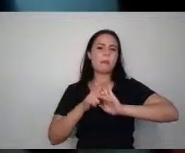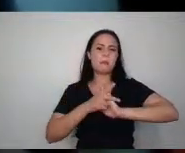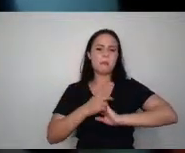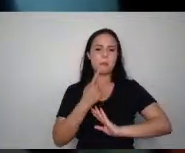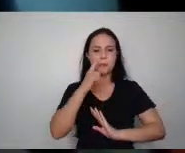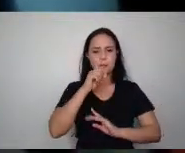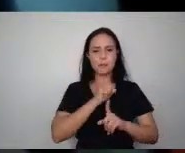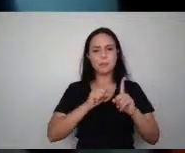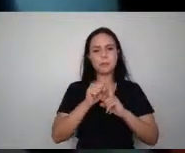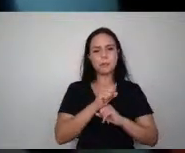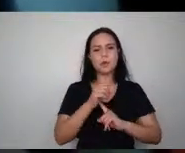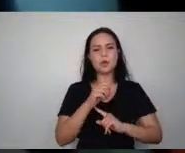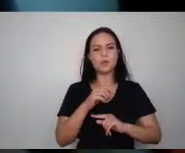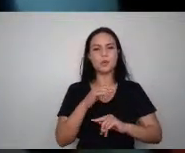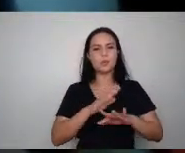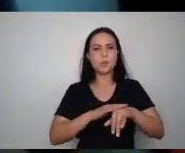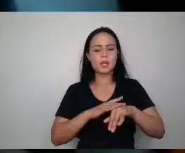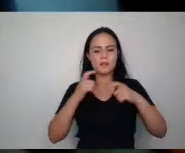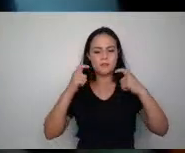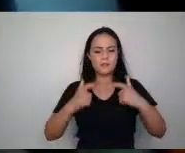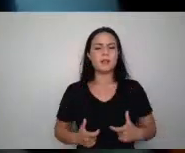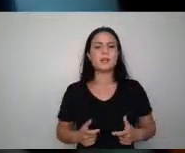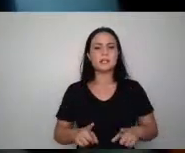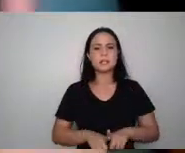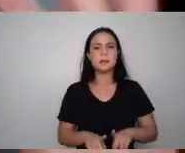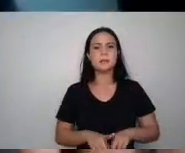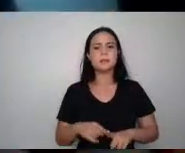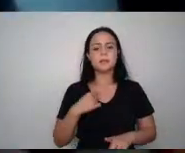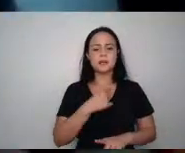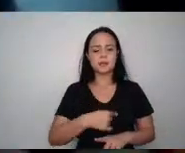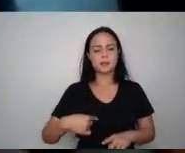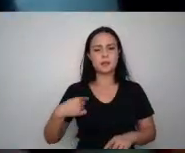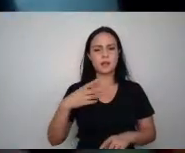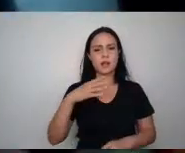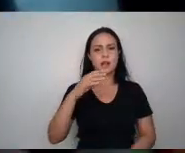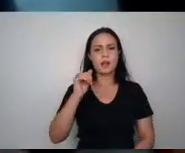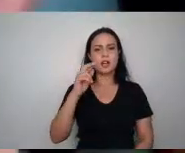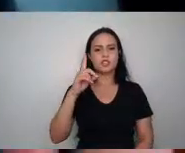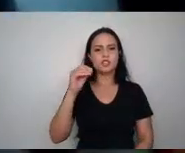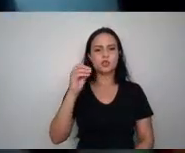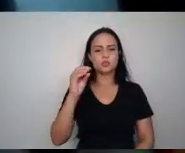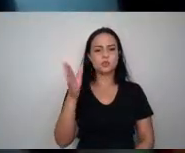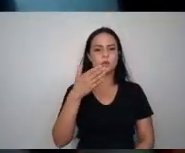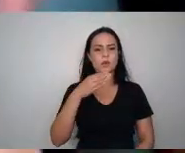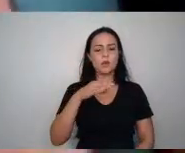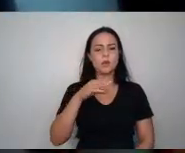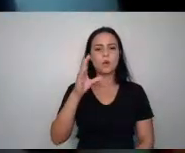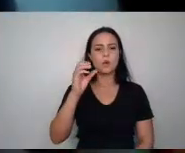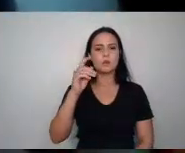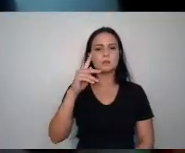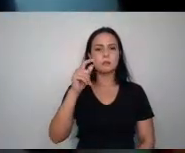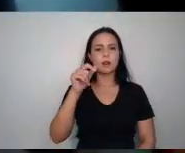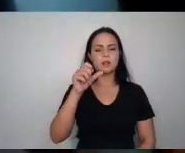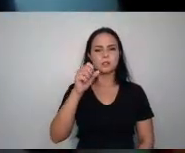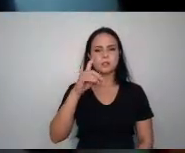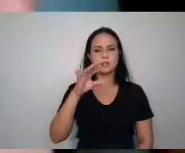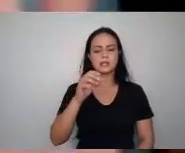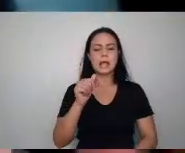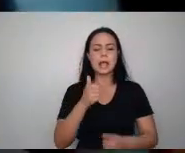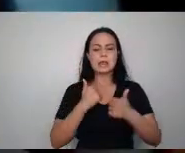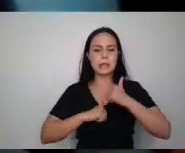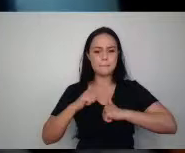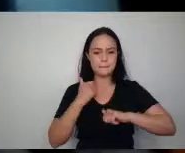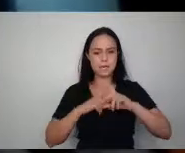consequence. And the social psychological risk has other consequences such as affecting the